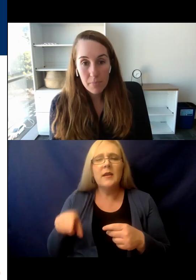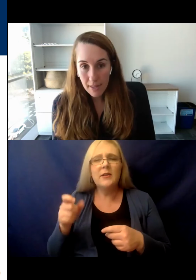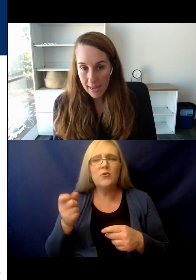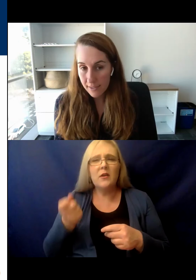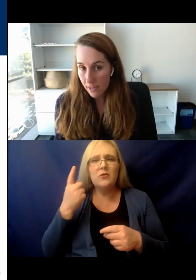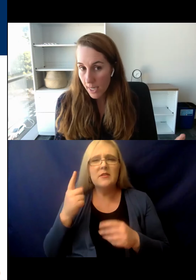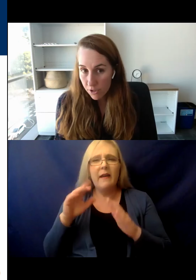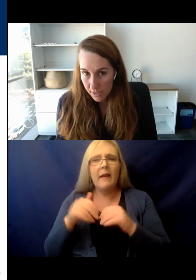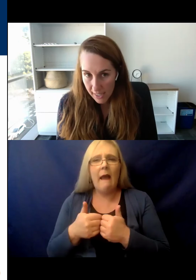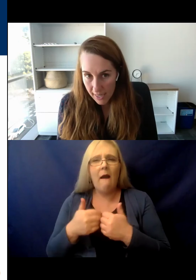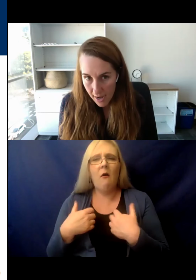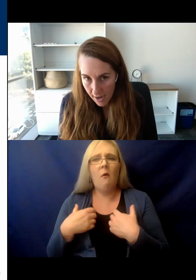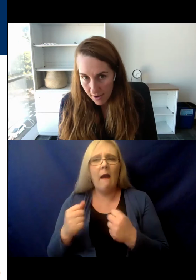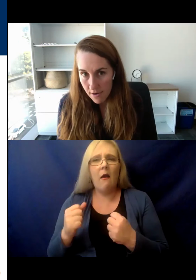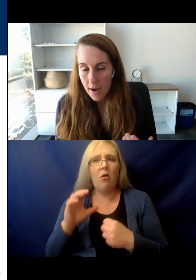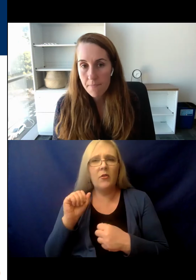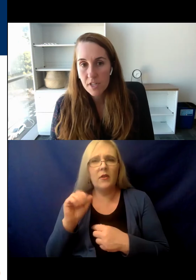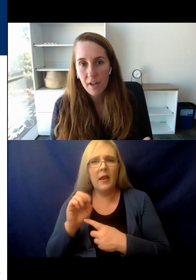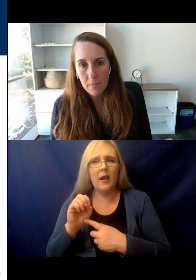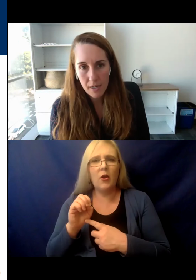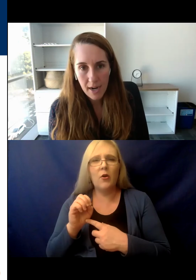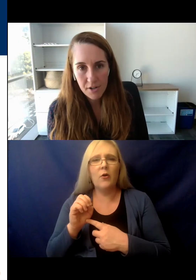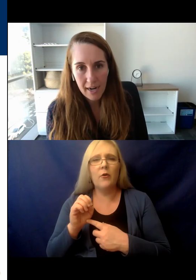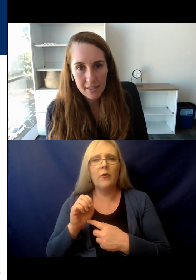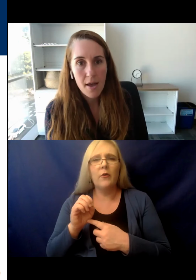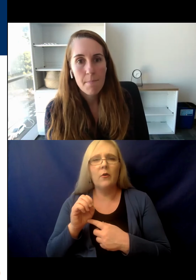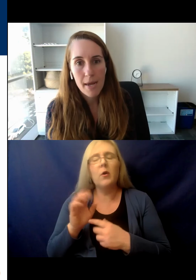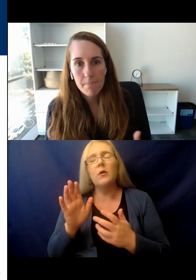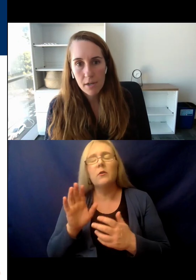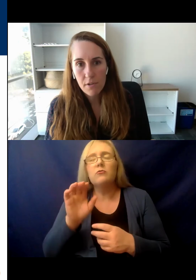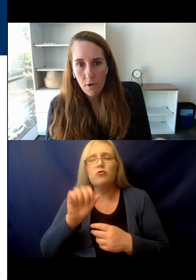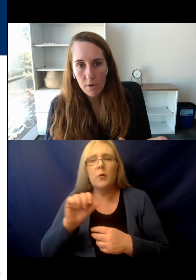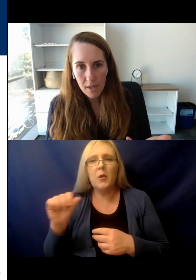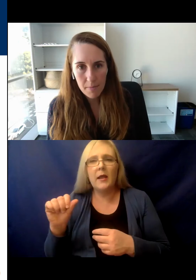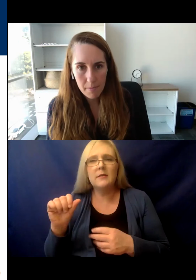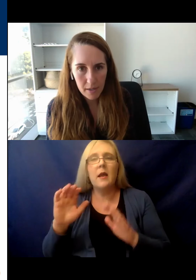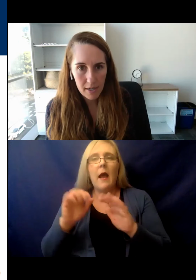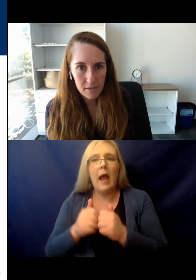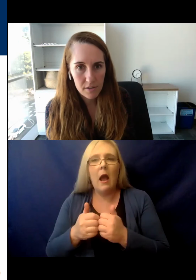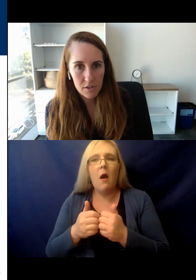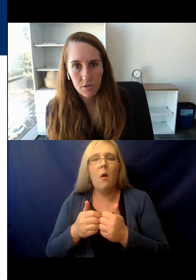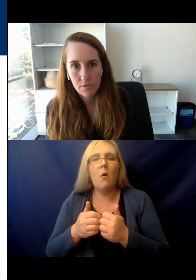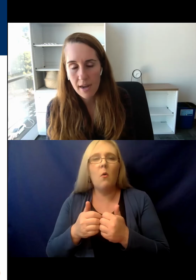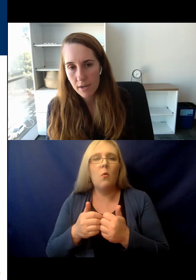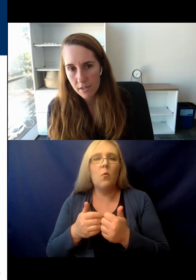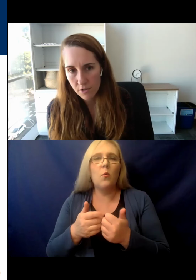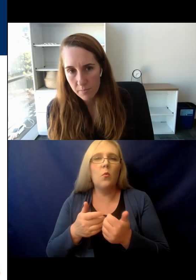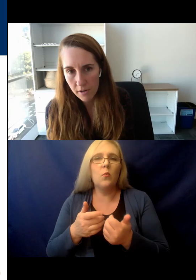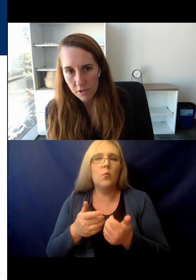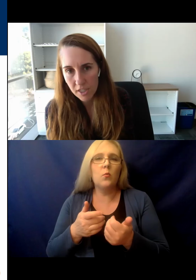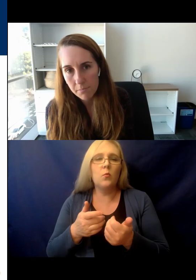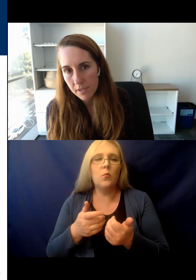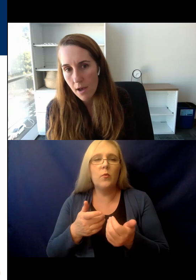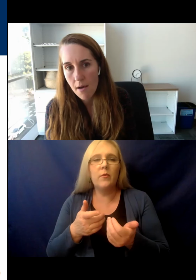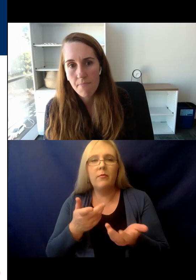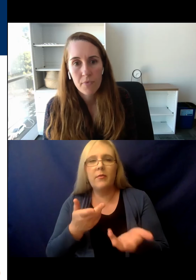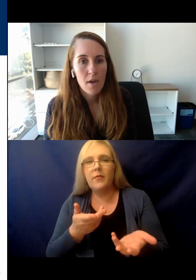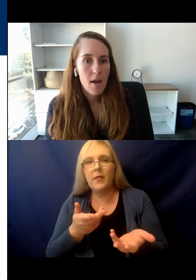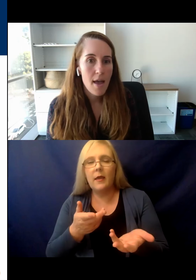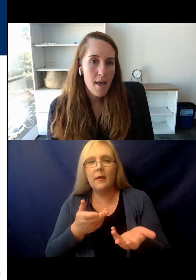how AAAs that are interested in developing contracts might build their own capabilities to enter into those